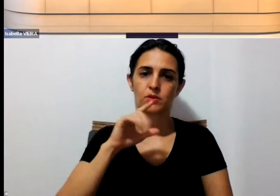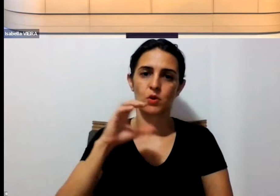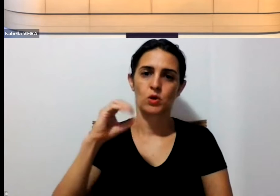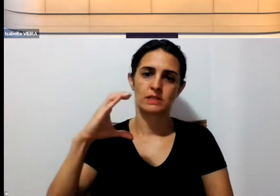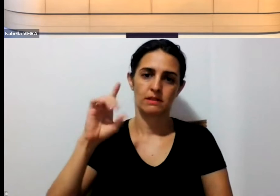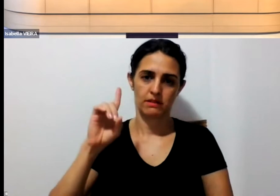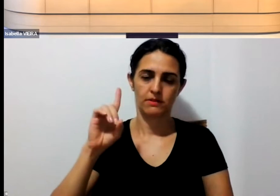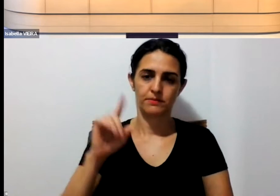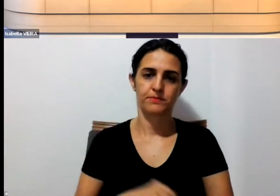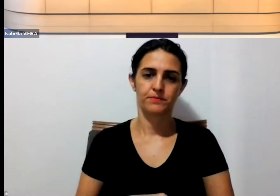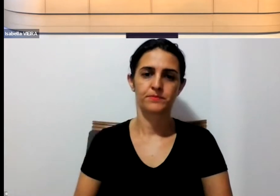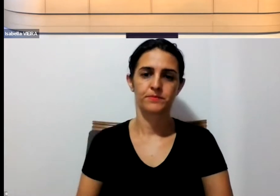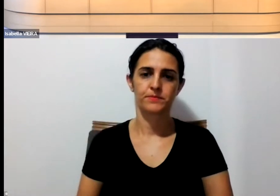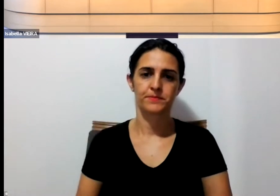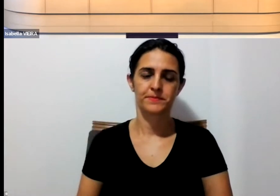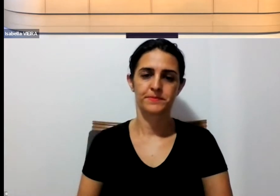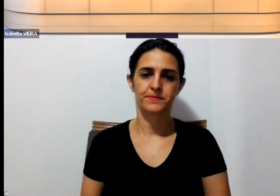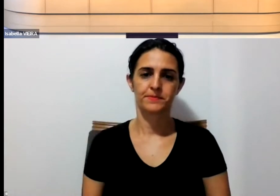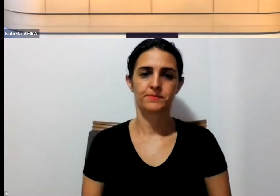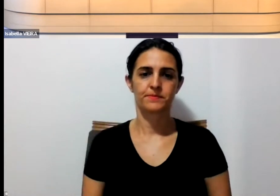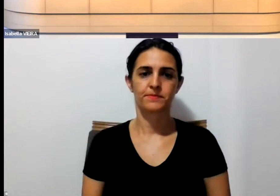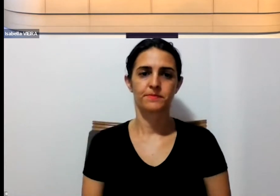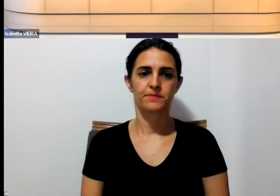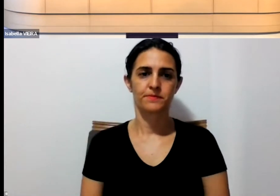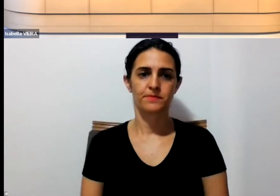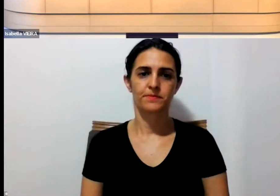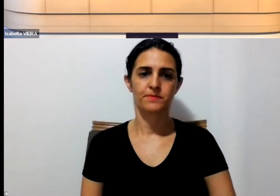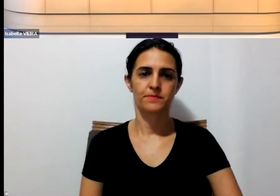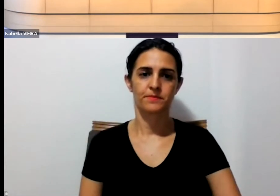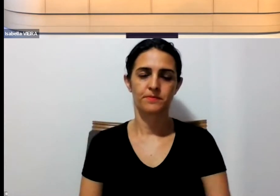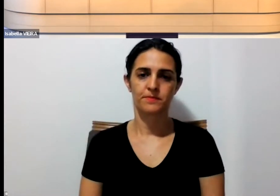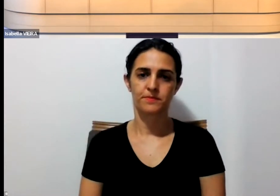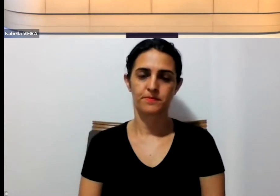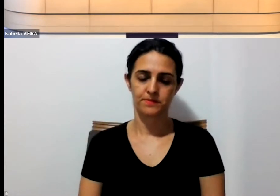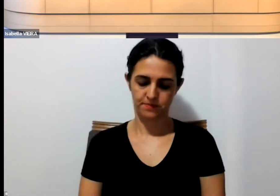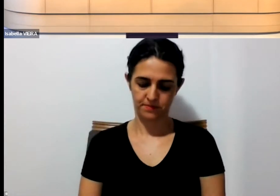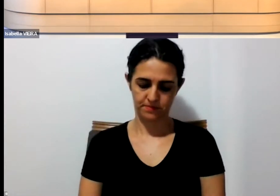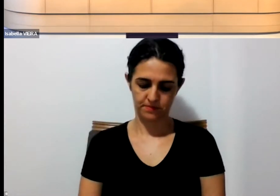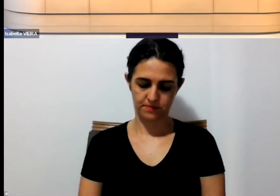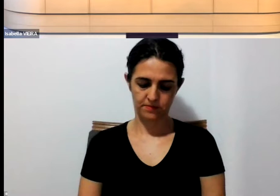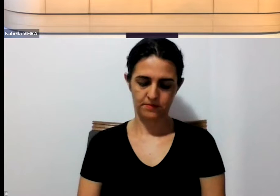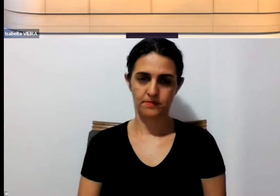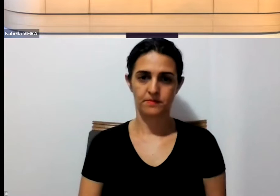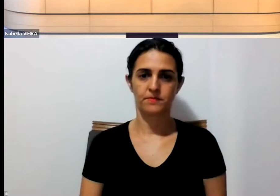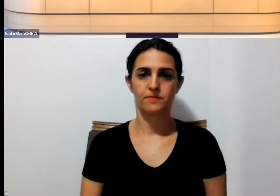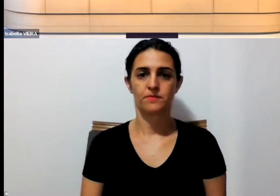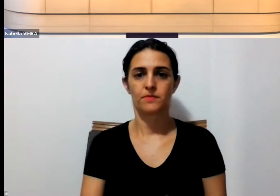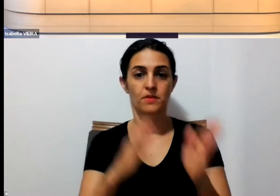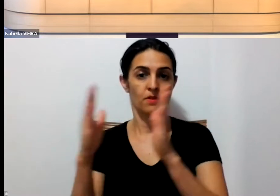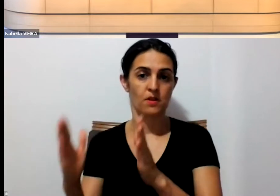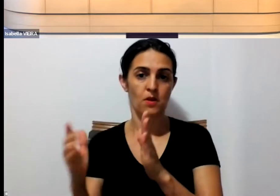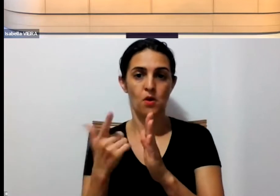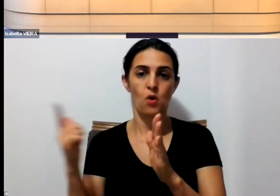human rights, and this is one of the civil society associations that have been following very